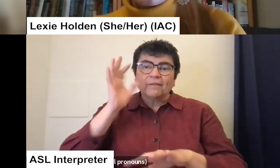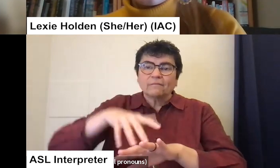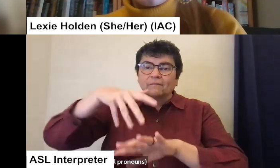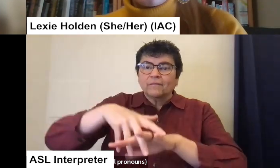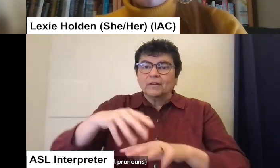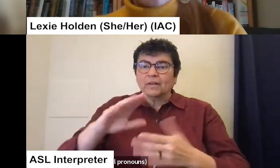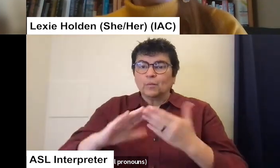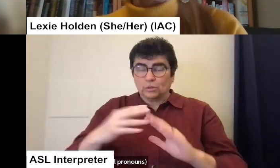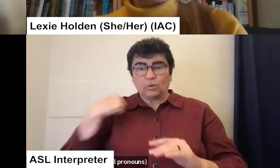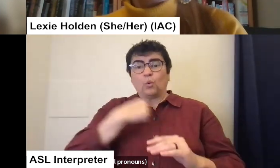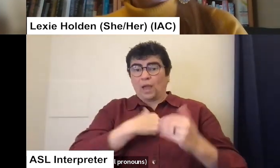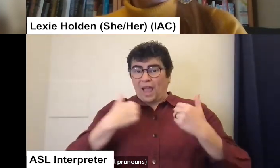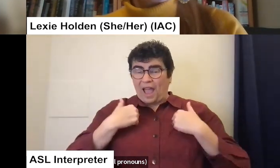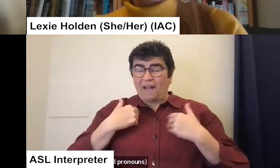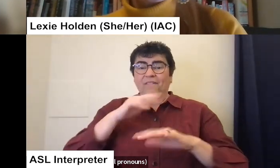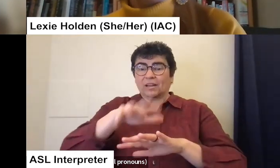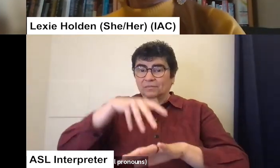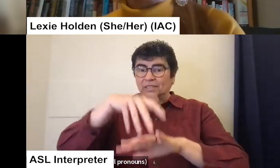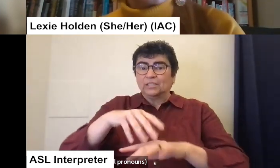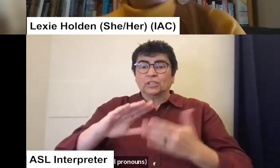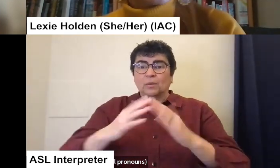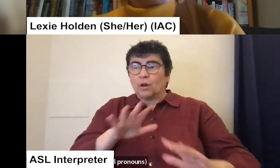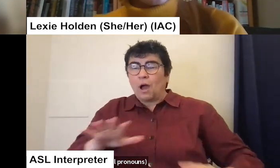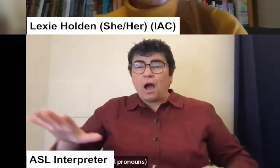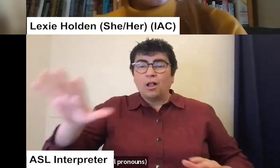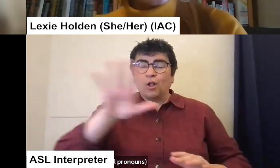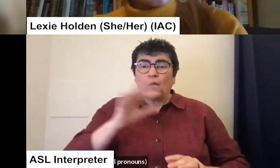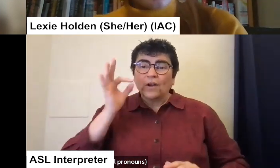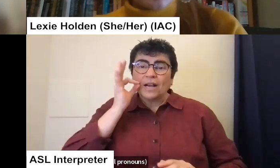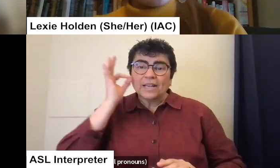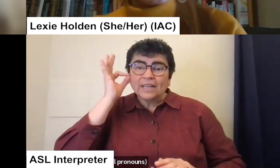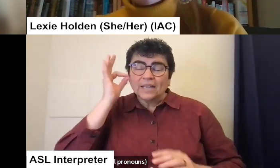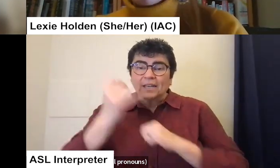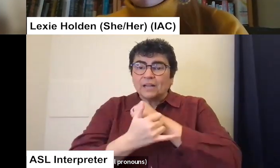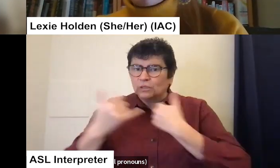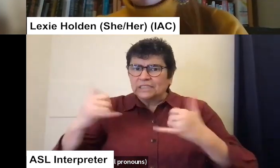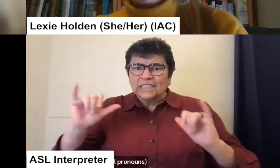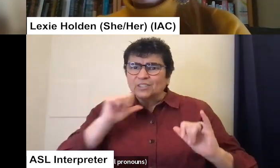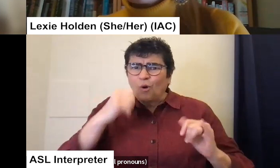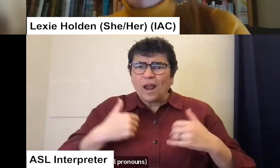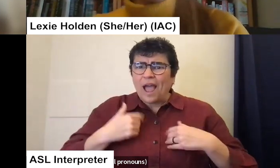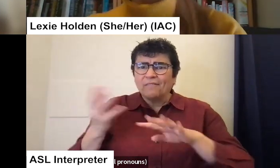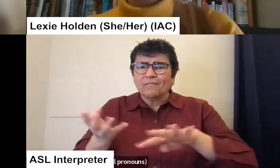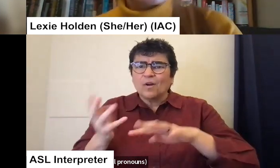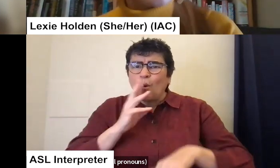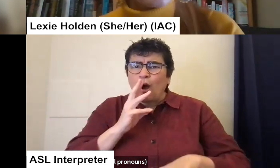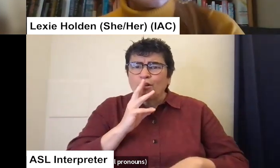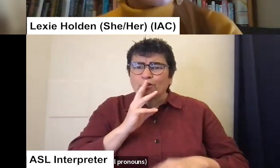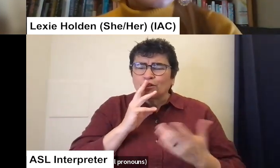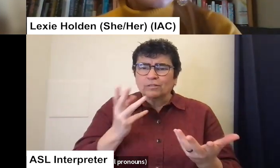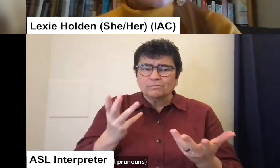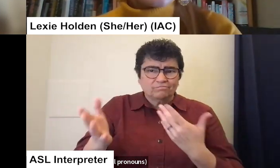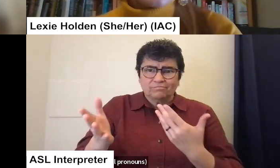communities across Indian country that still do not have running water, let alone any kind of